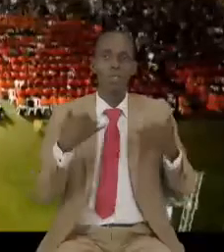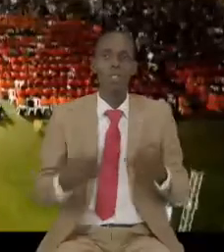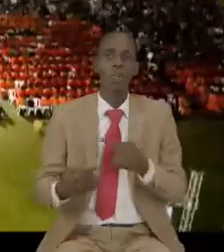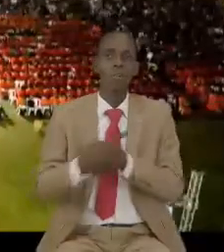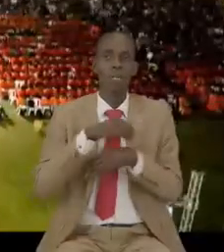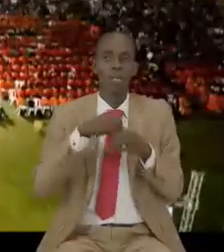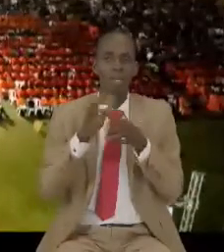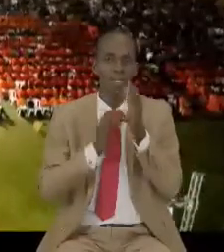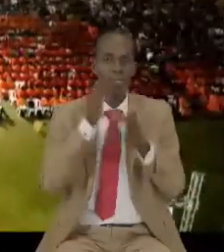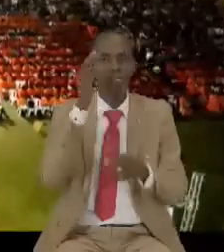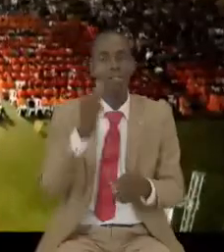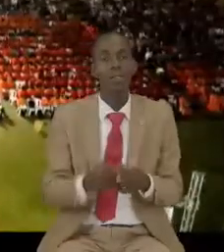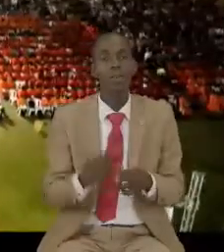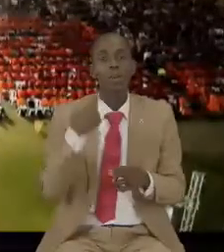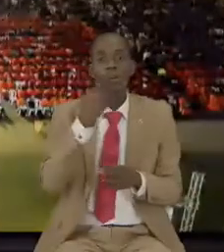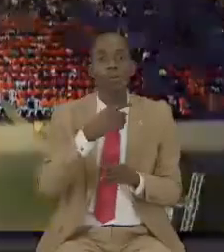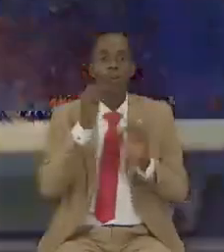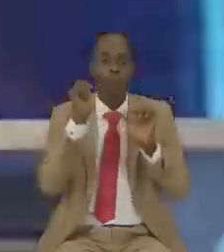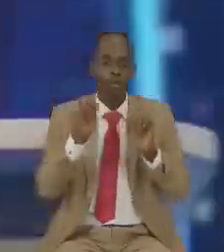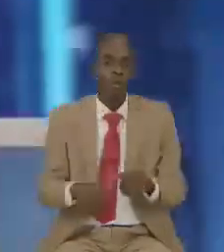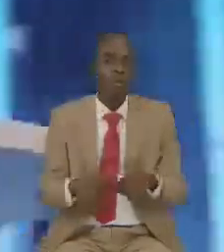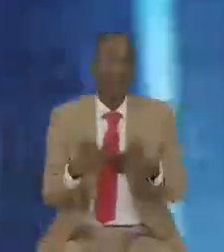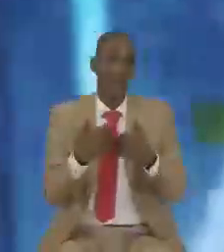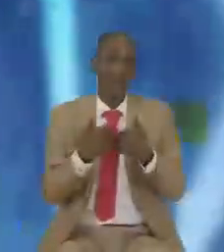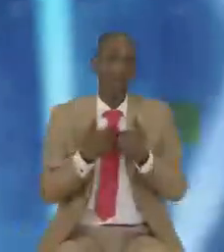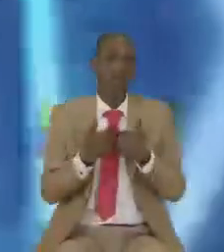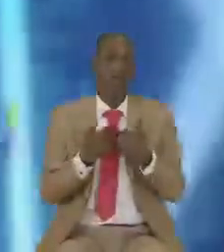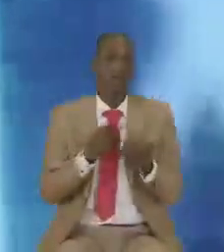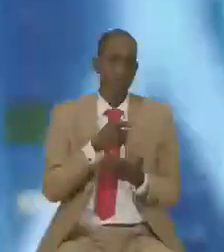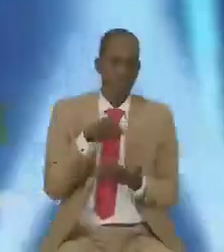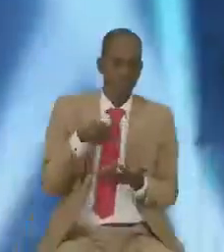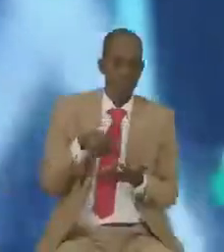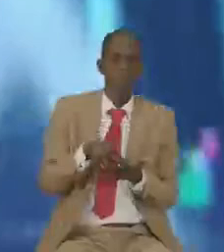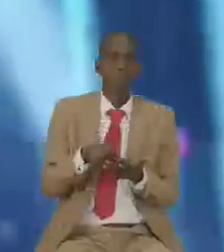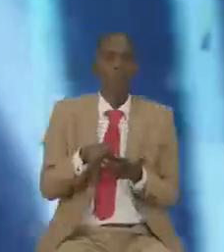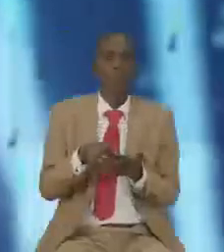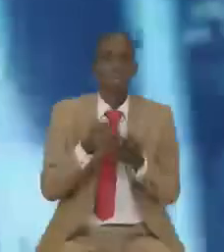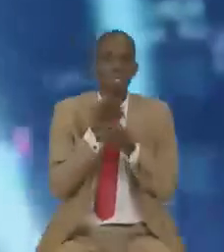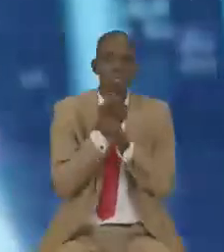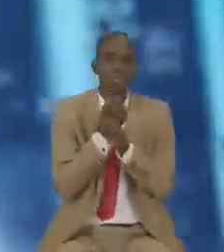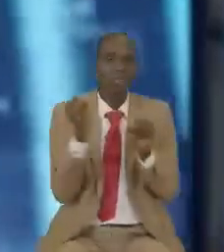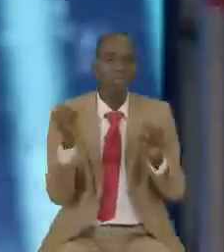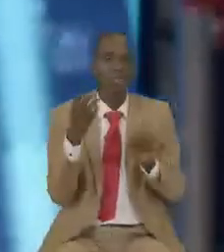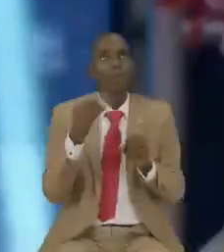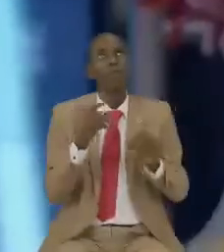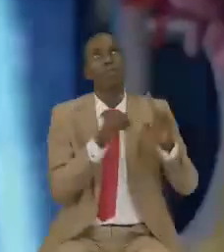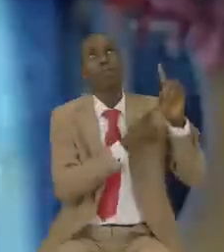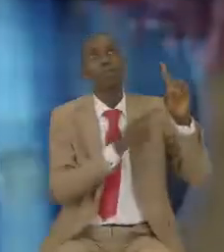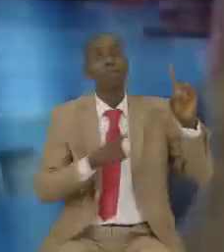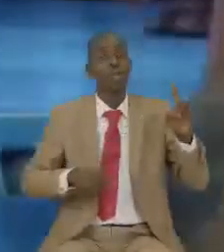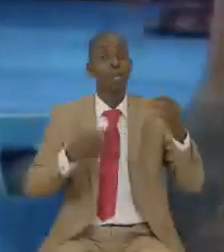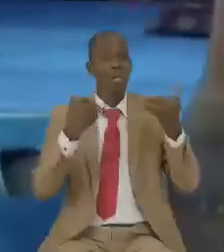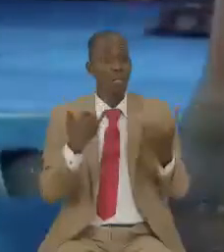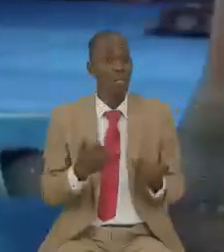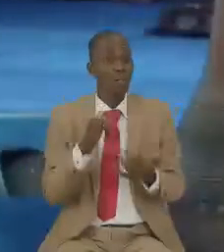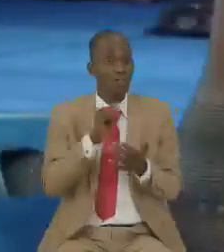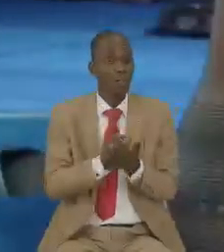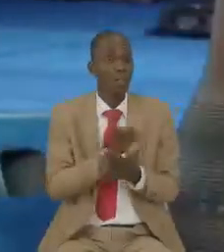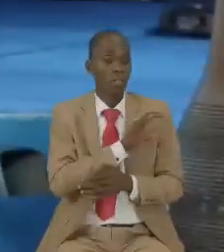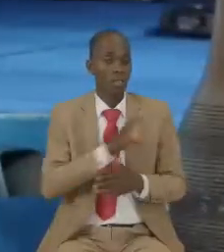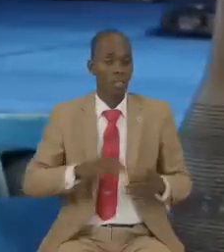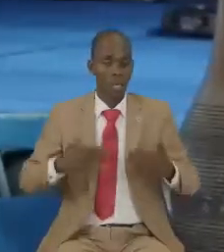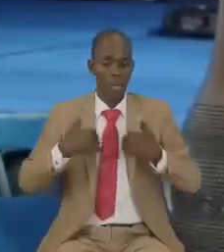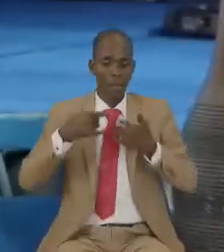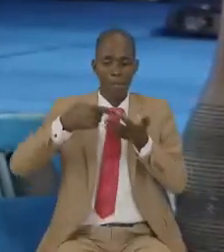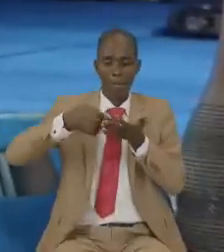name. Who can have this salvation of the Lord now that Christ has paid it,